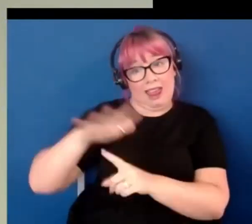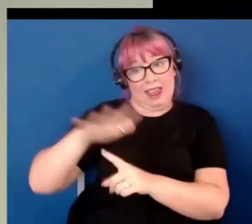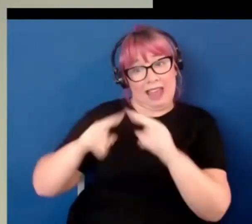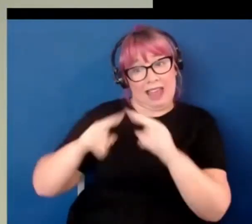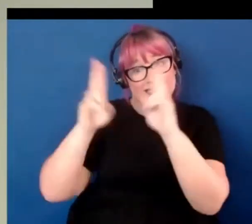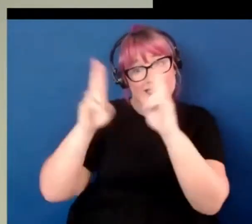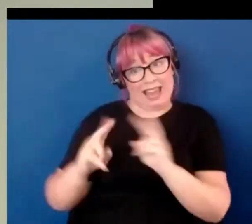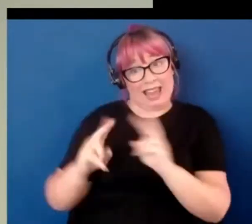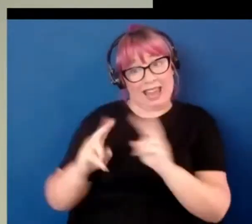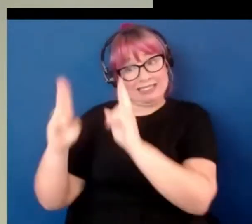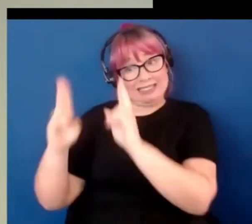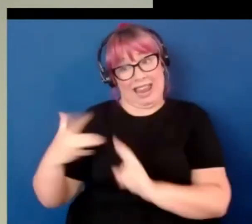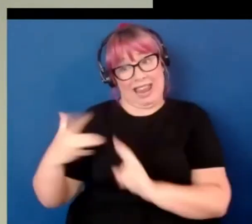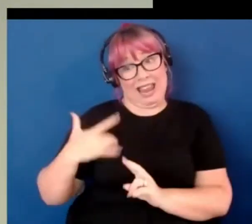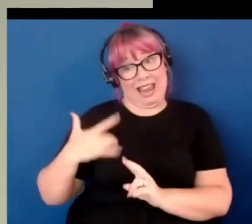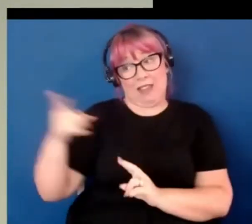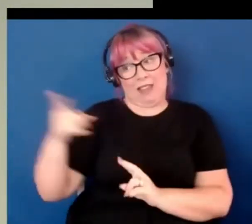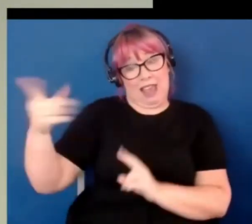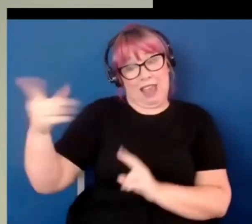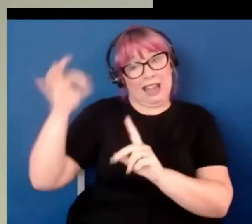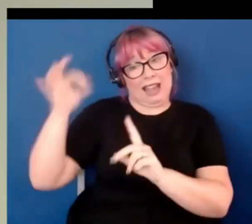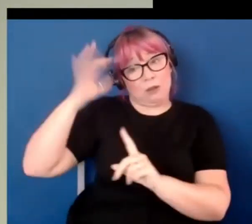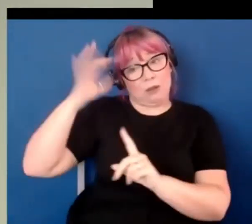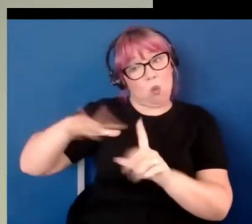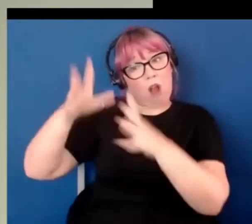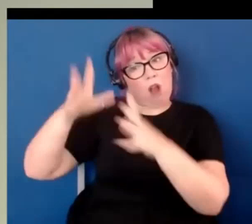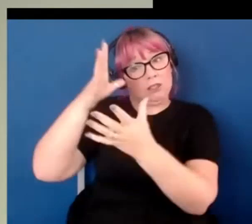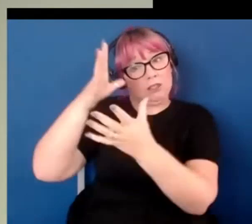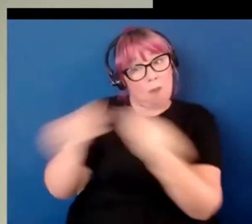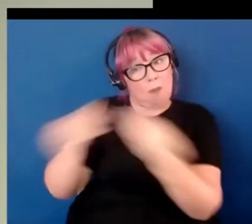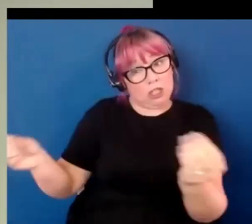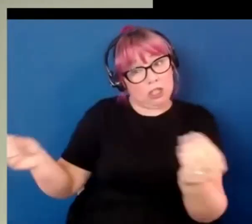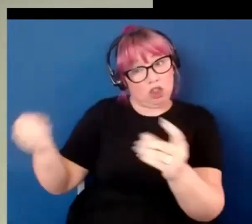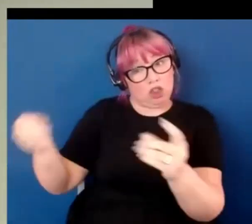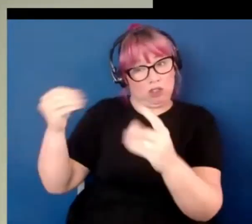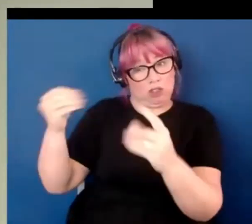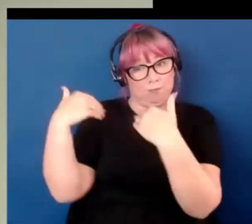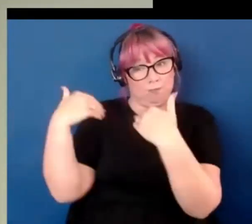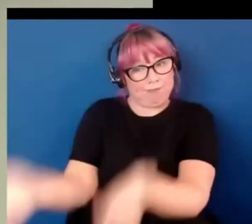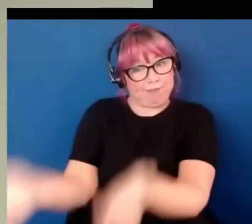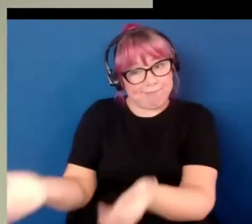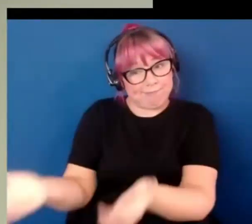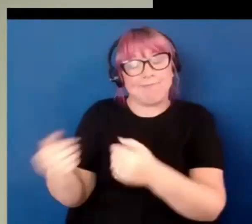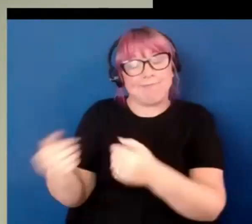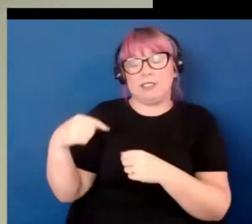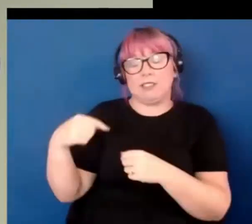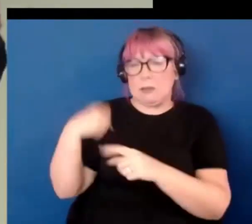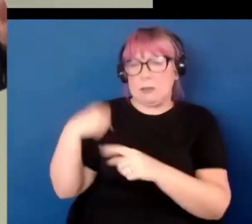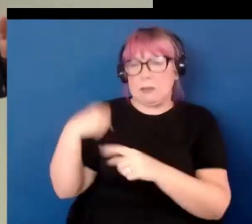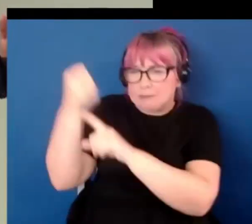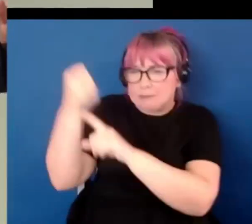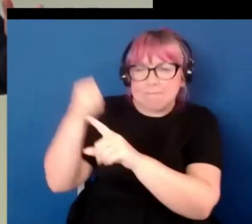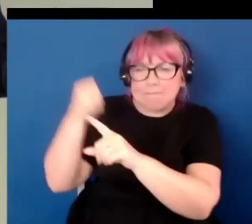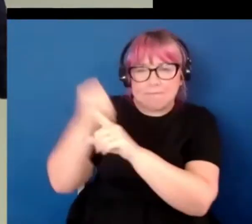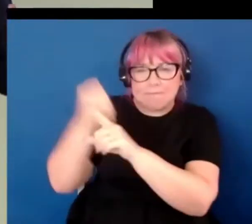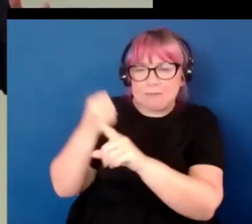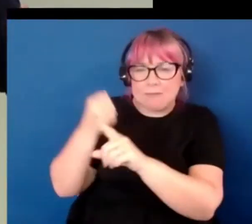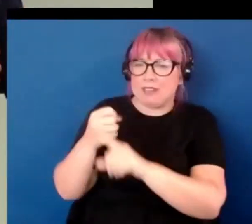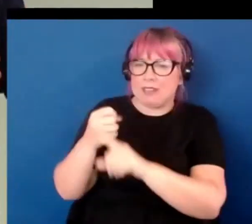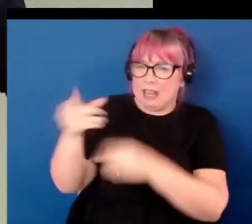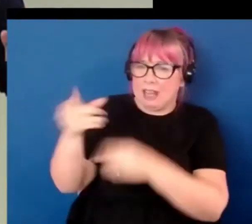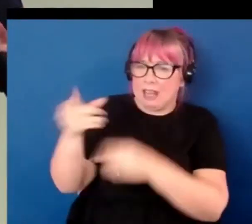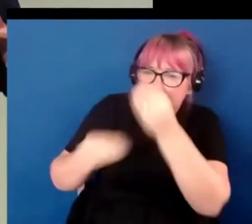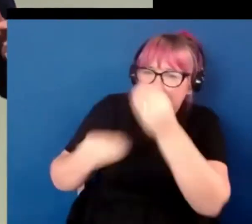brought together and united those concerned about the terrible environmental and health impacts of the council's plans with those whose homes